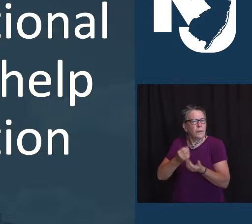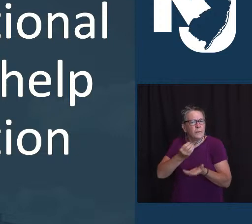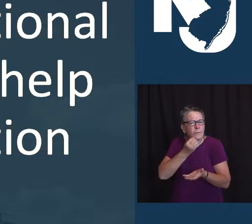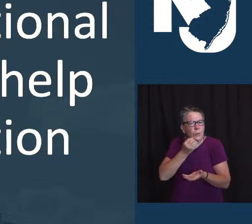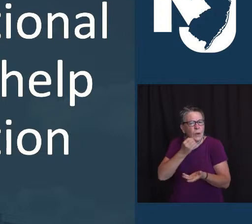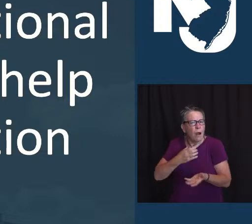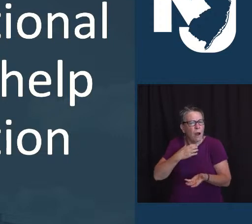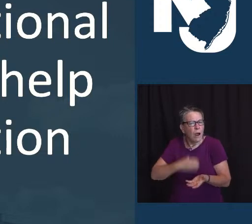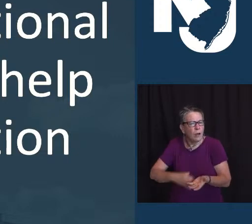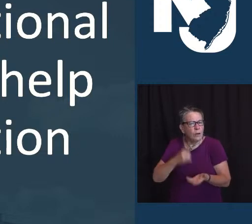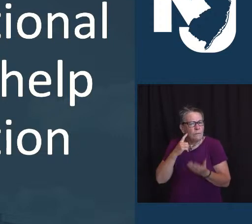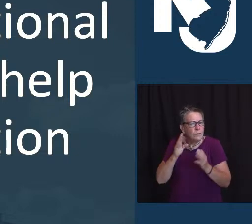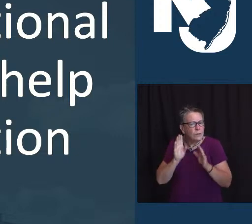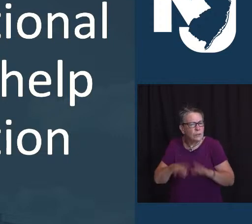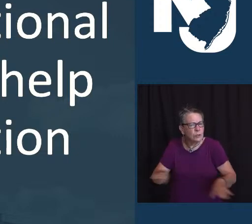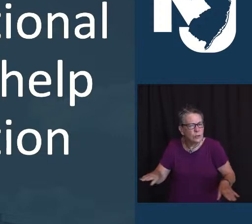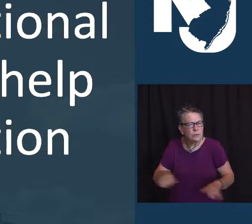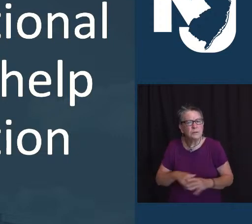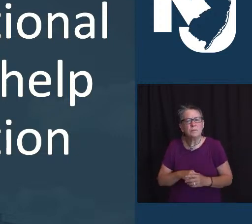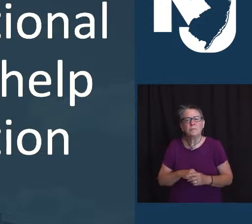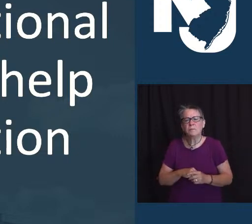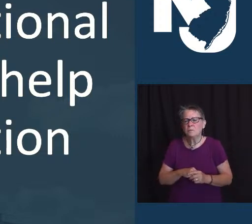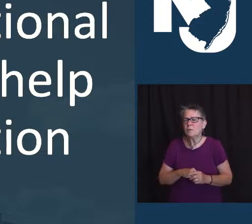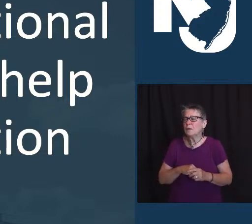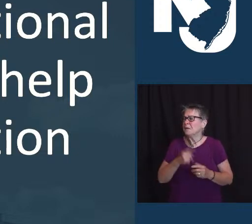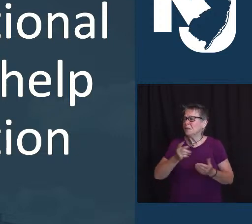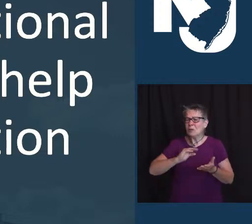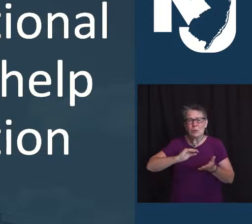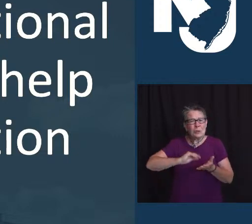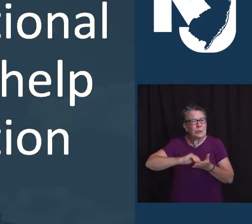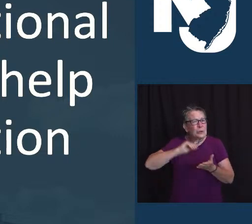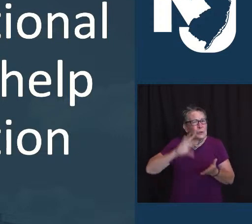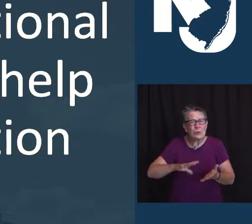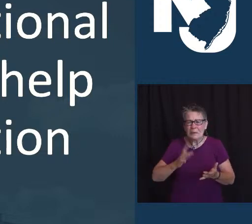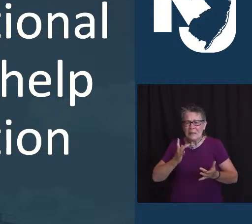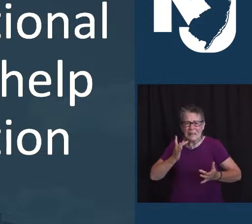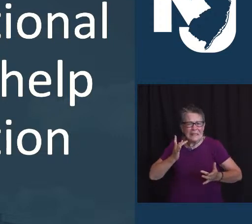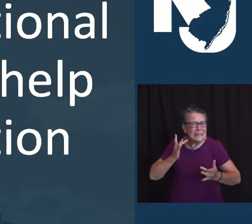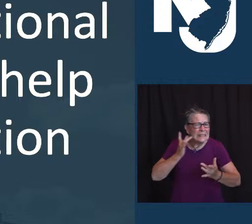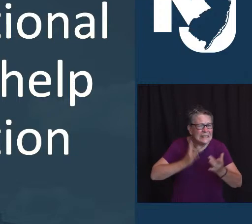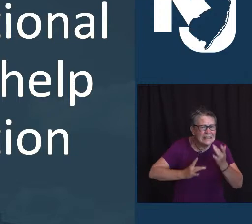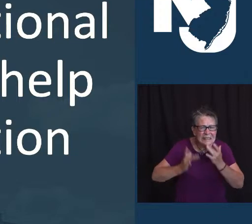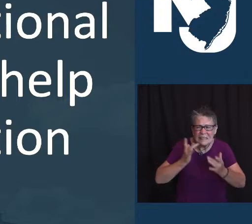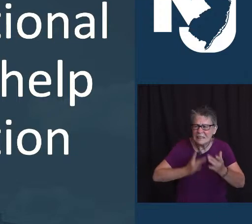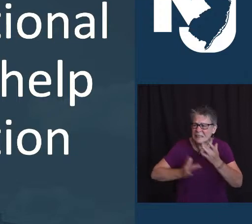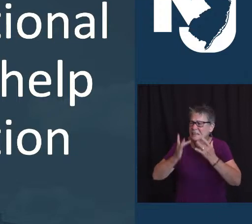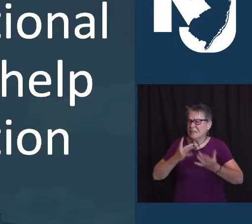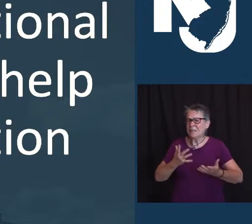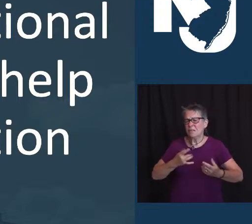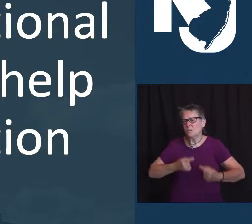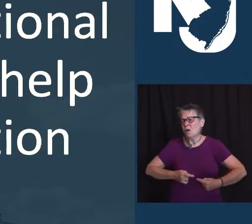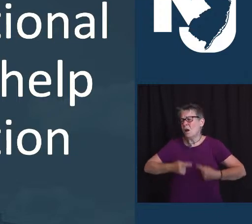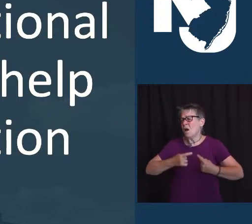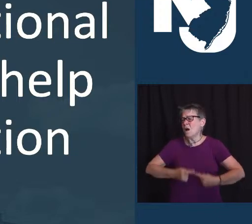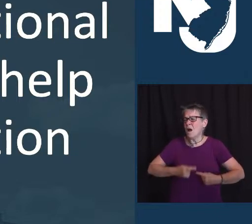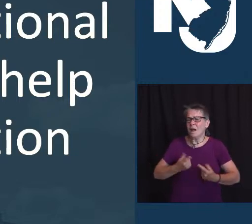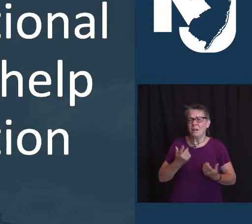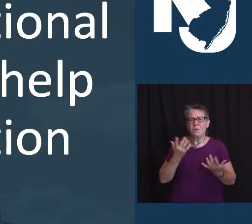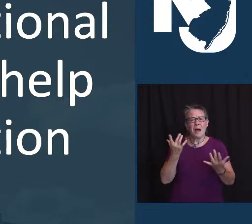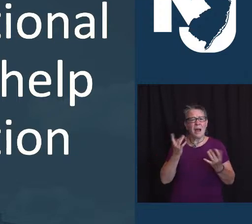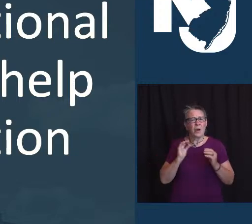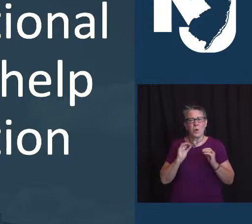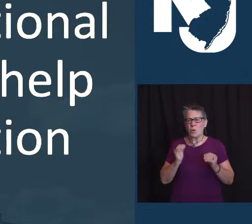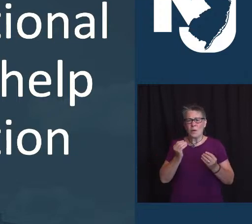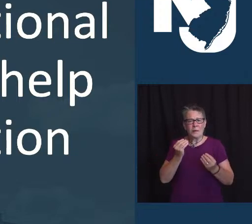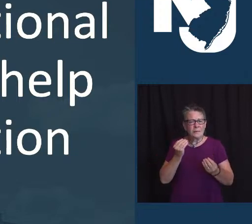they do not have the means for stable and nutritious meals. And I think Brian would agree with me, this is a hugely